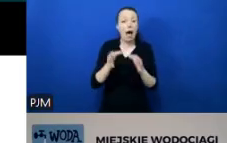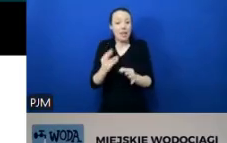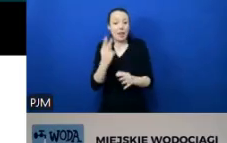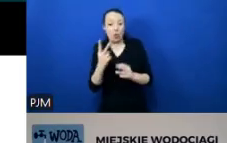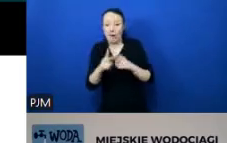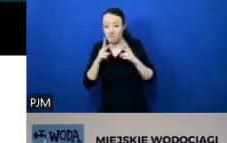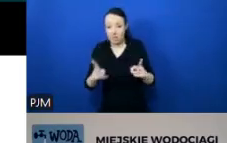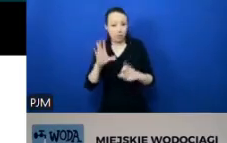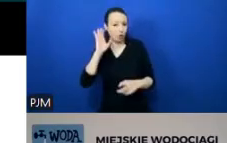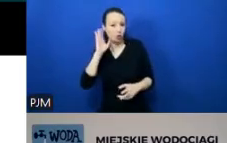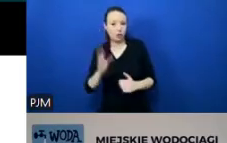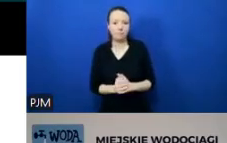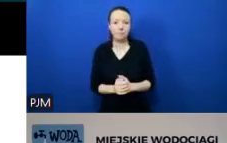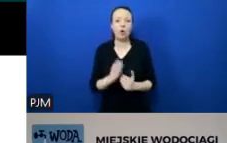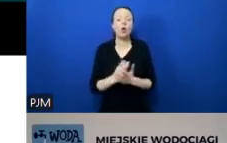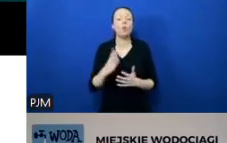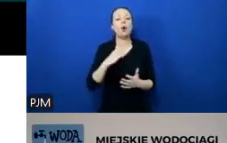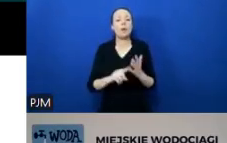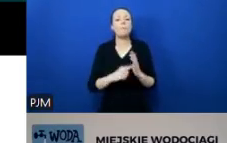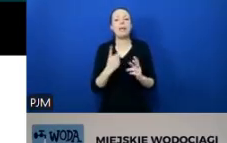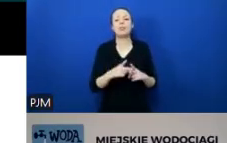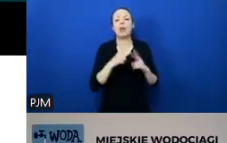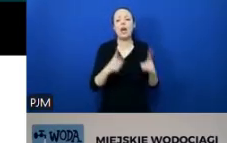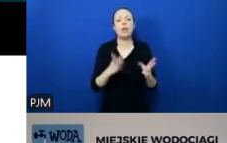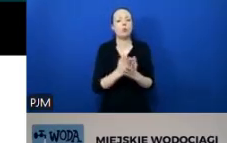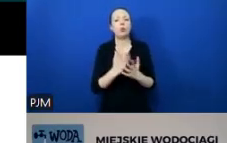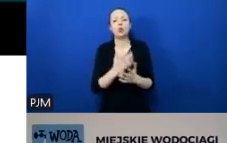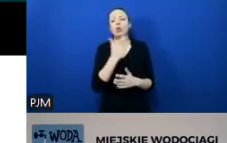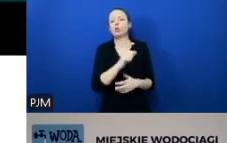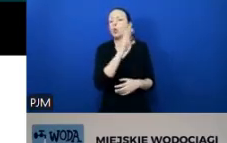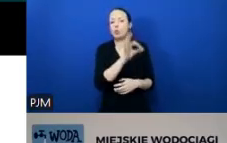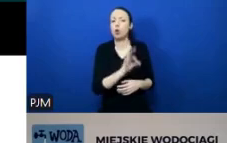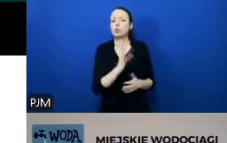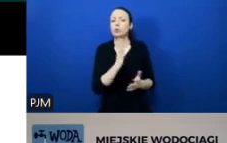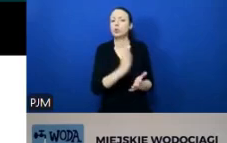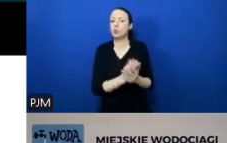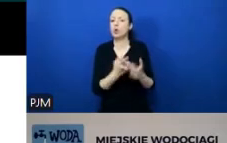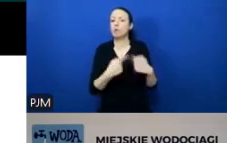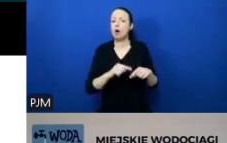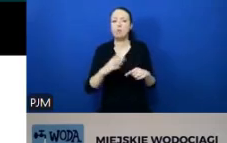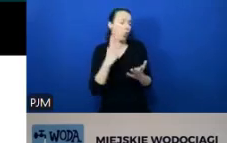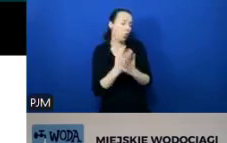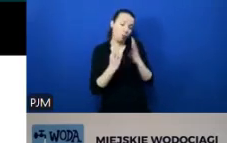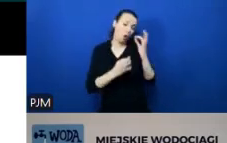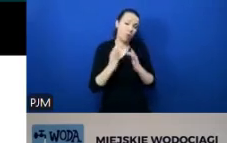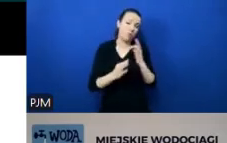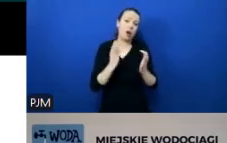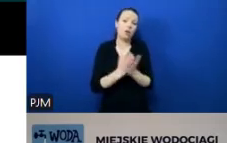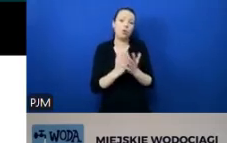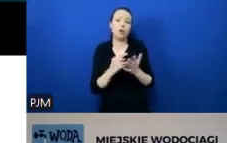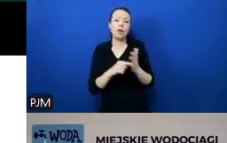in development. Its particular feature is that while the first stage